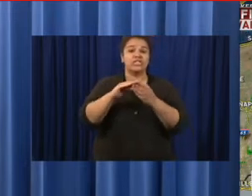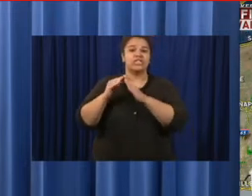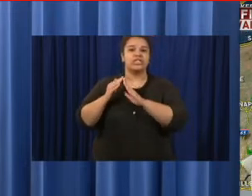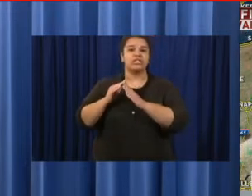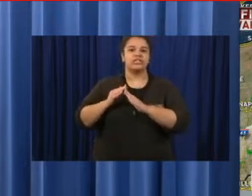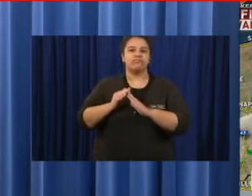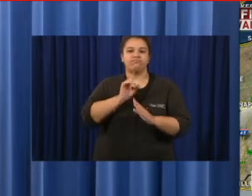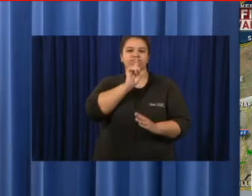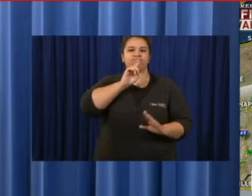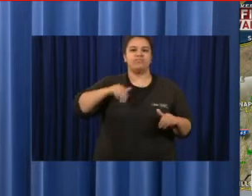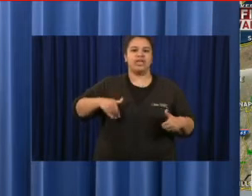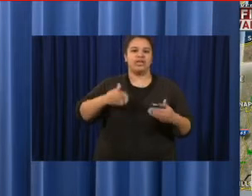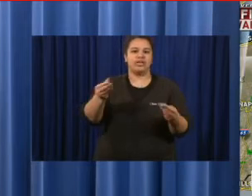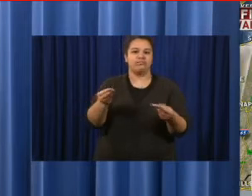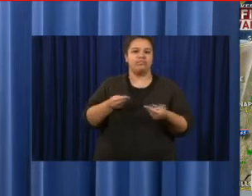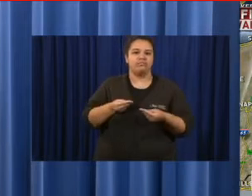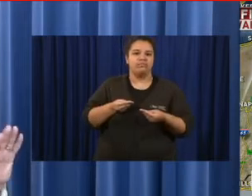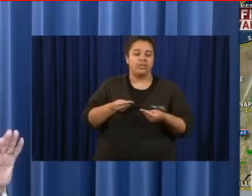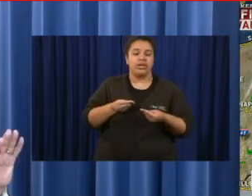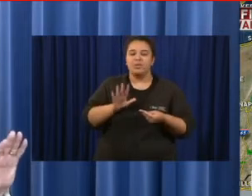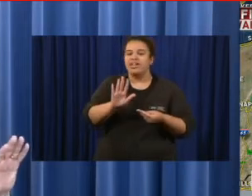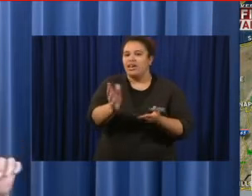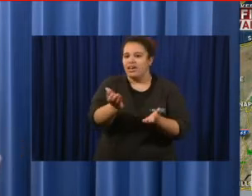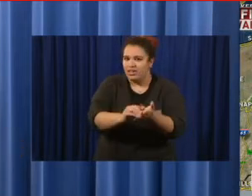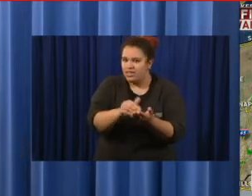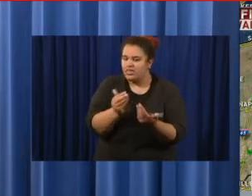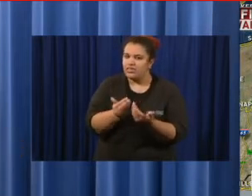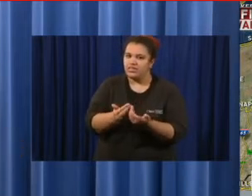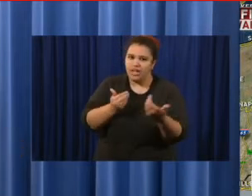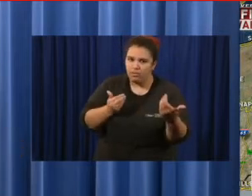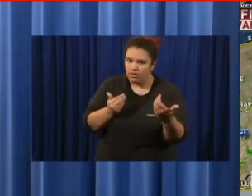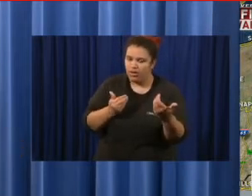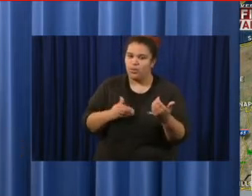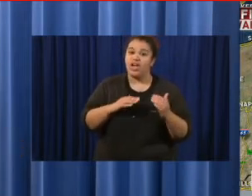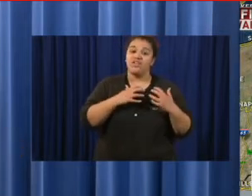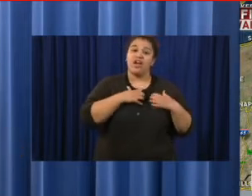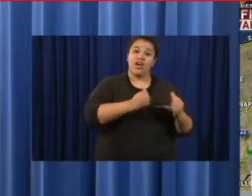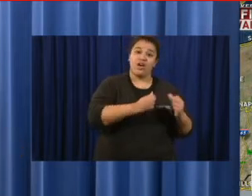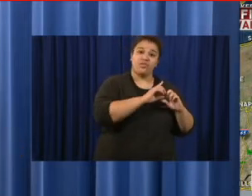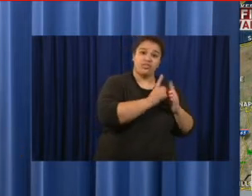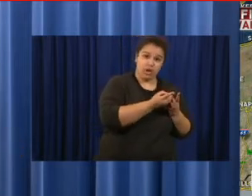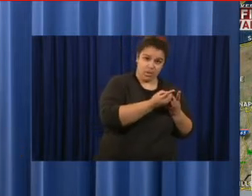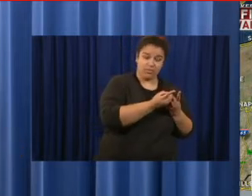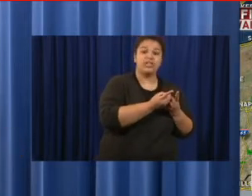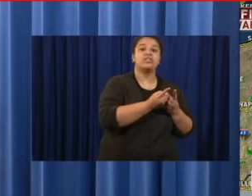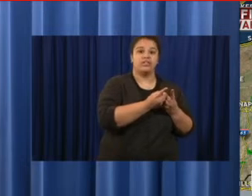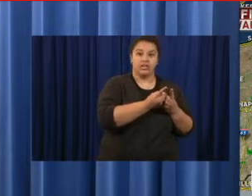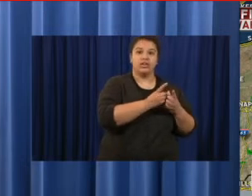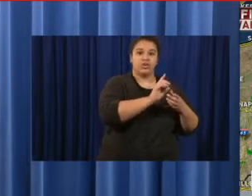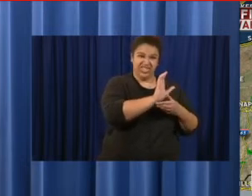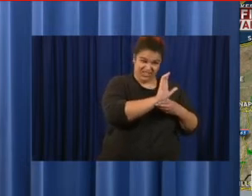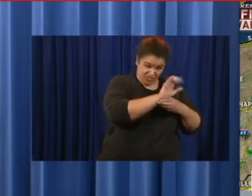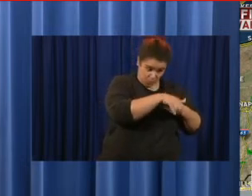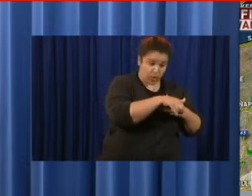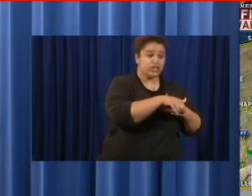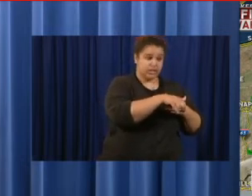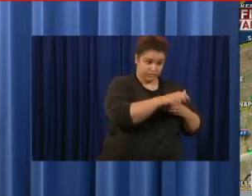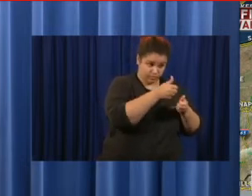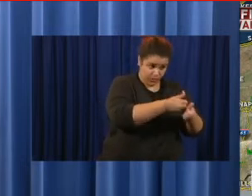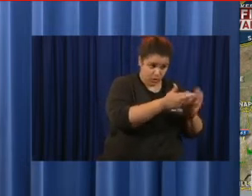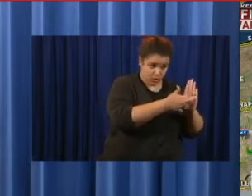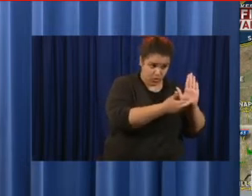But that's separate from what I'm talking about. You got the health department enforcement, then you've got the group under public safety, the